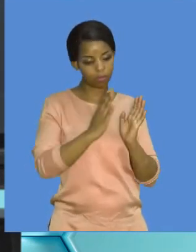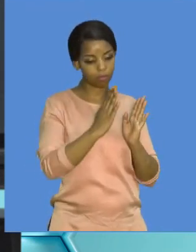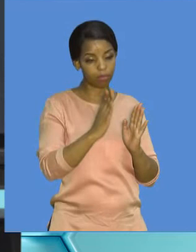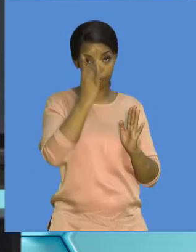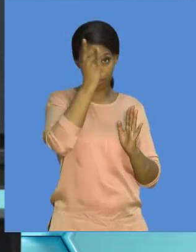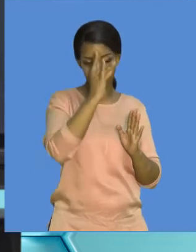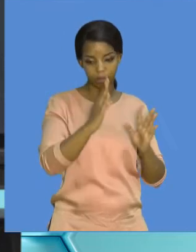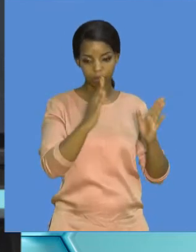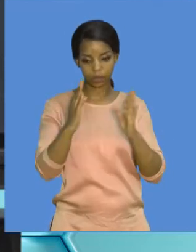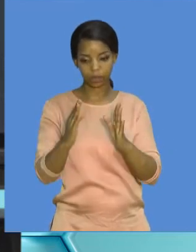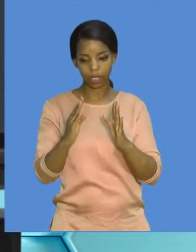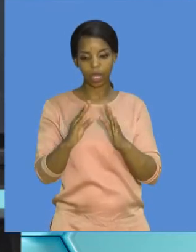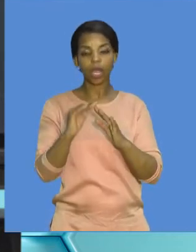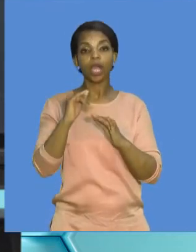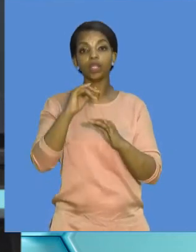end